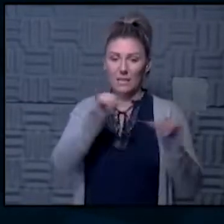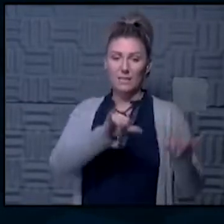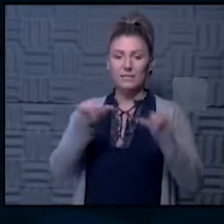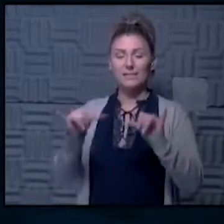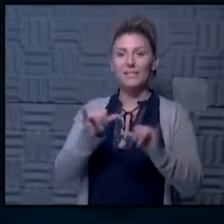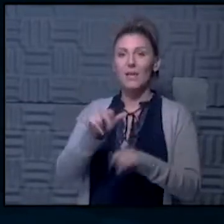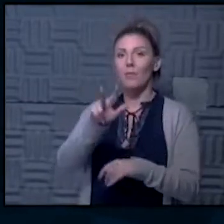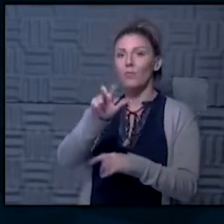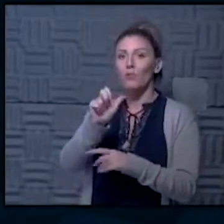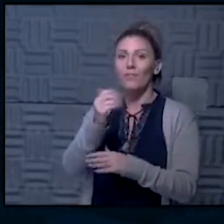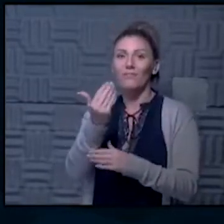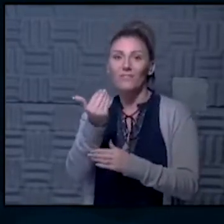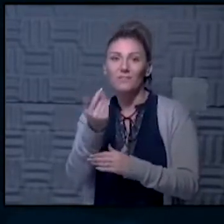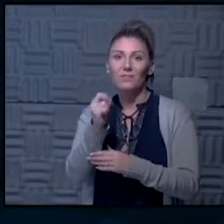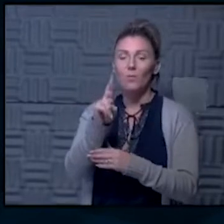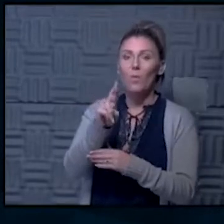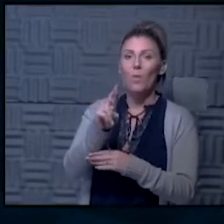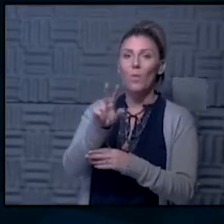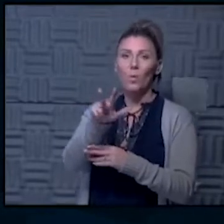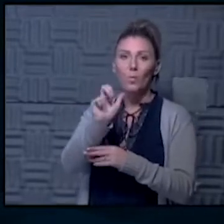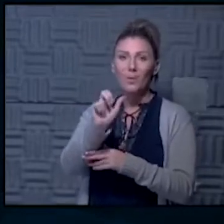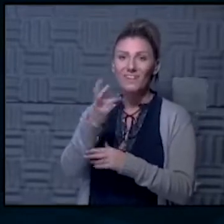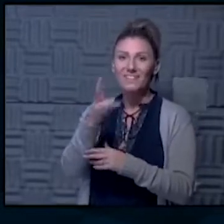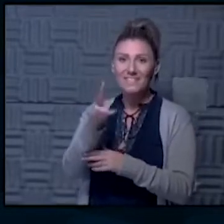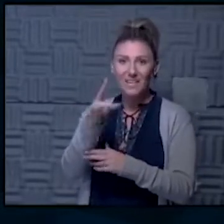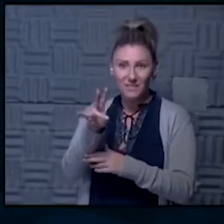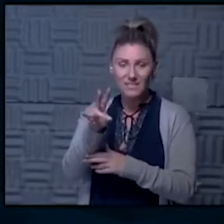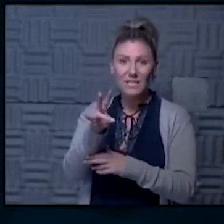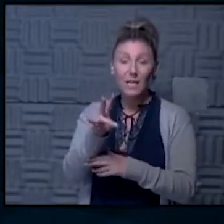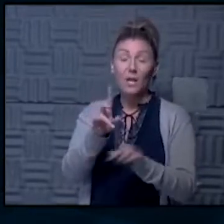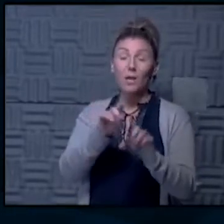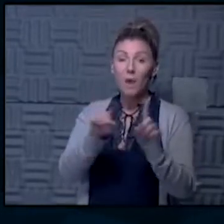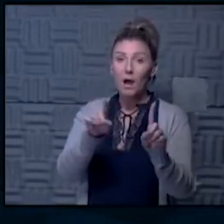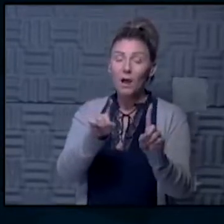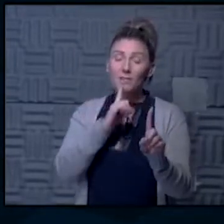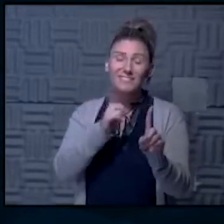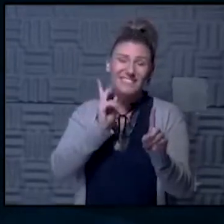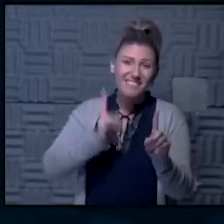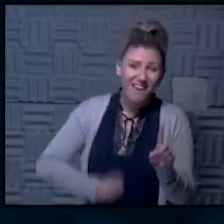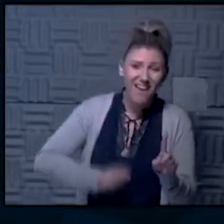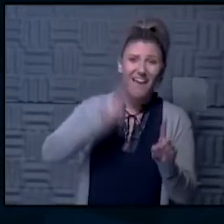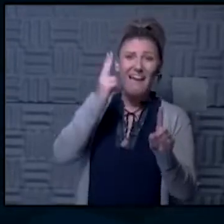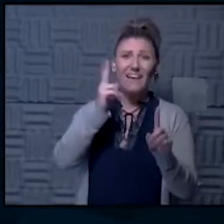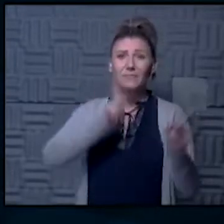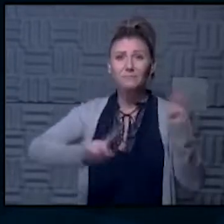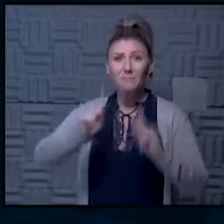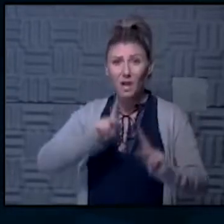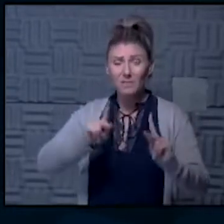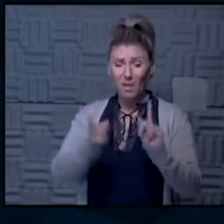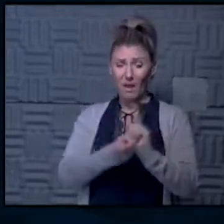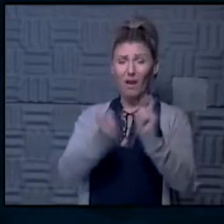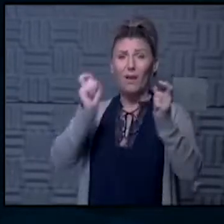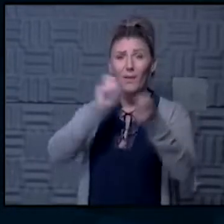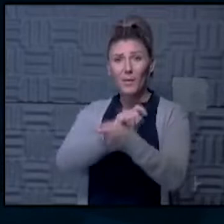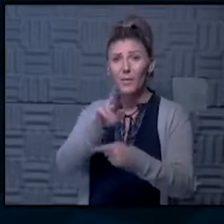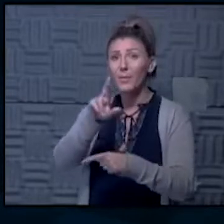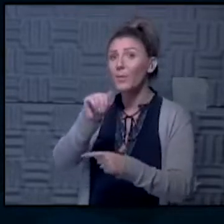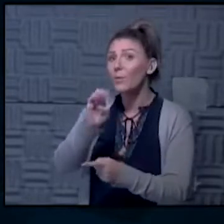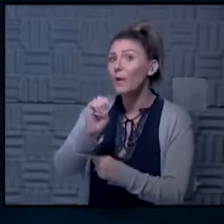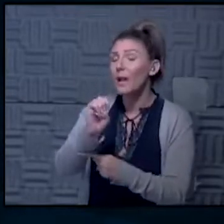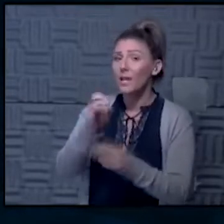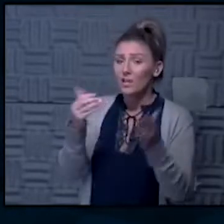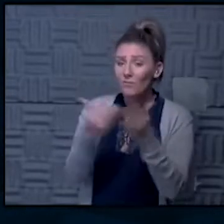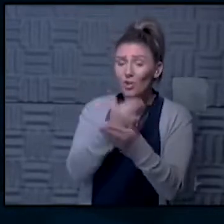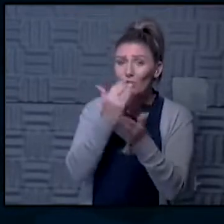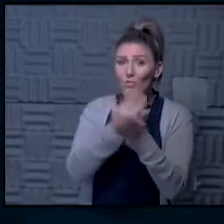as 315 or 317, it is by far the highest population-adjusted rate of